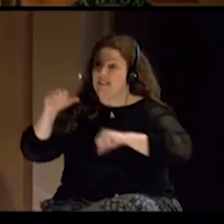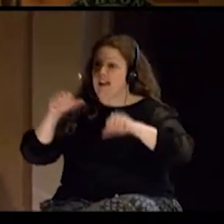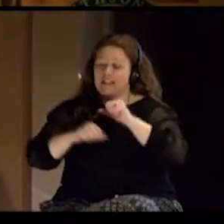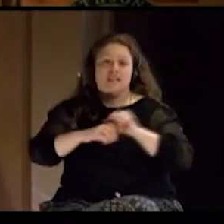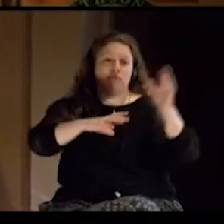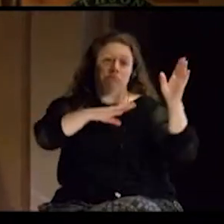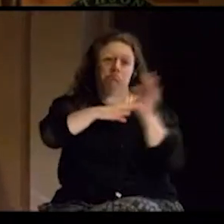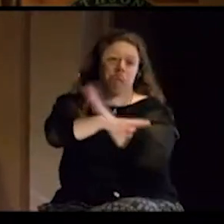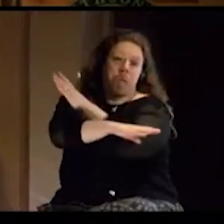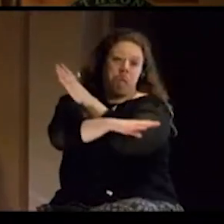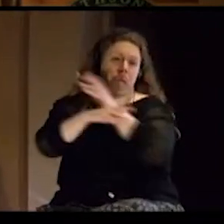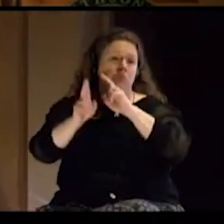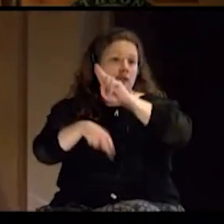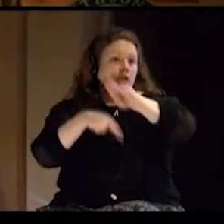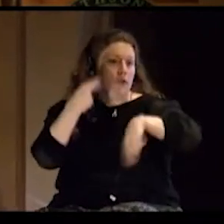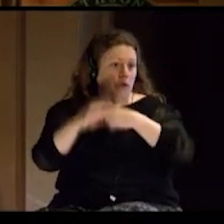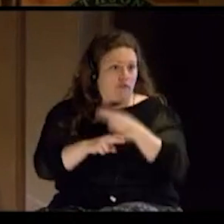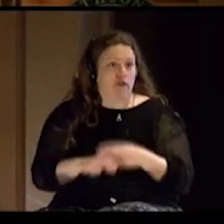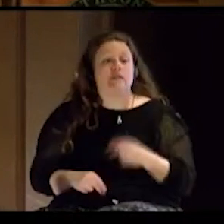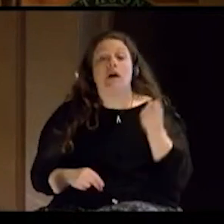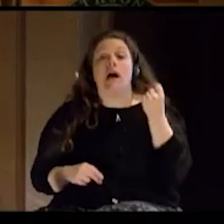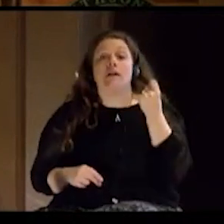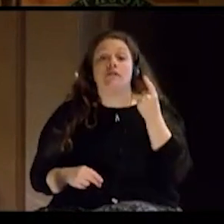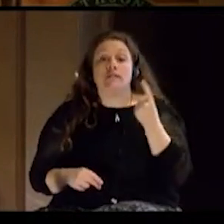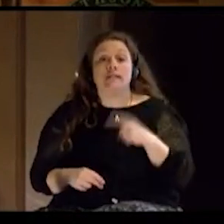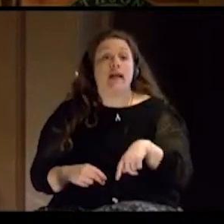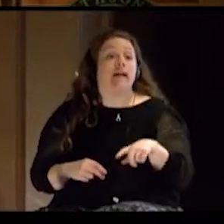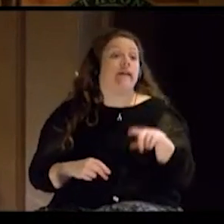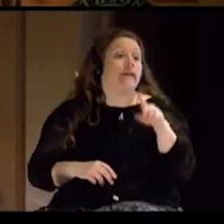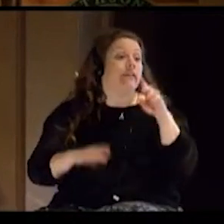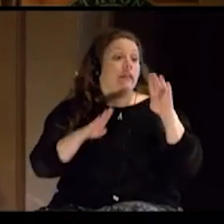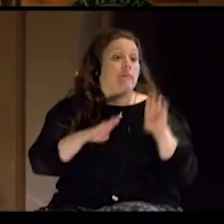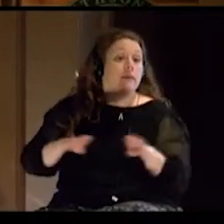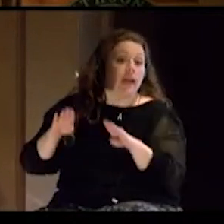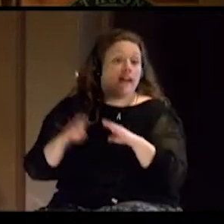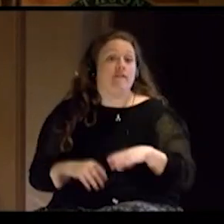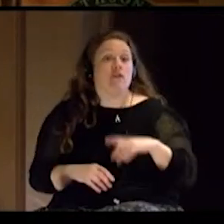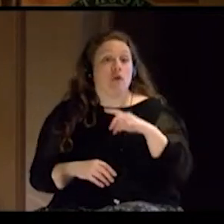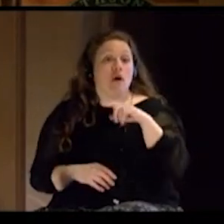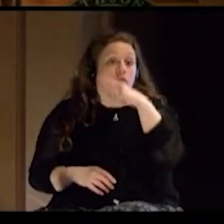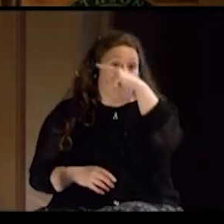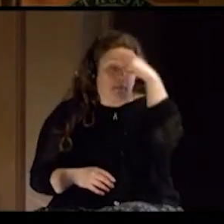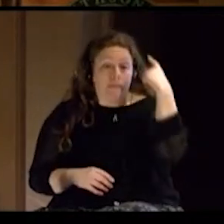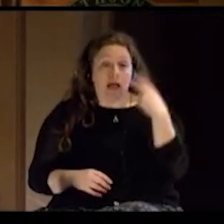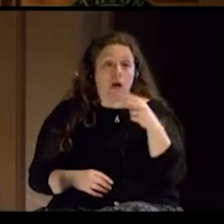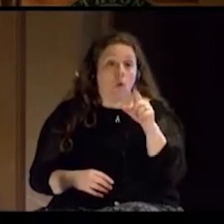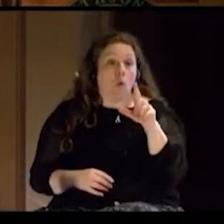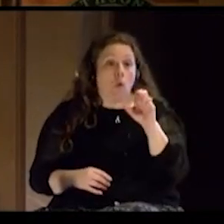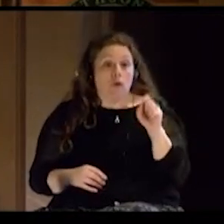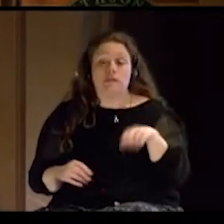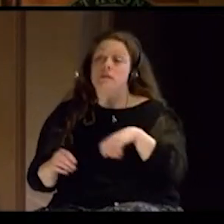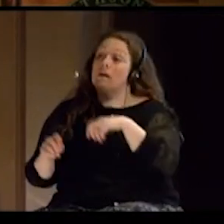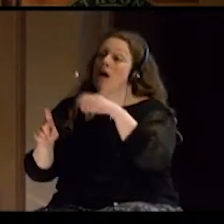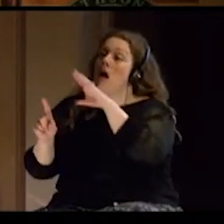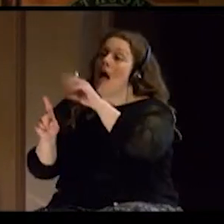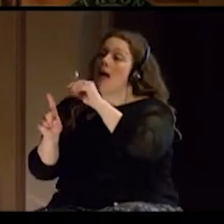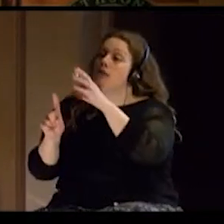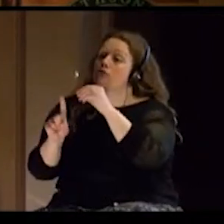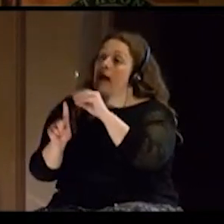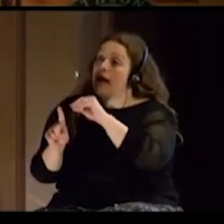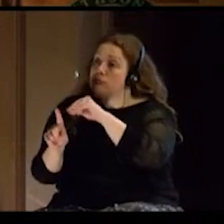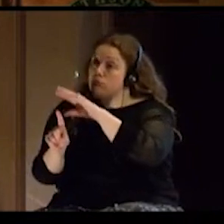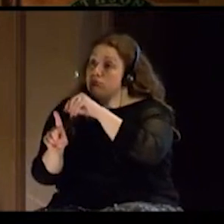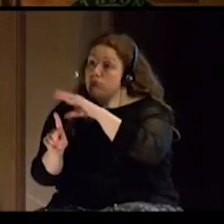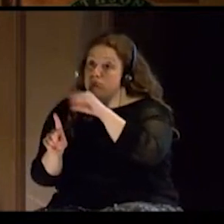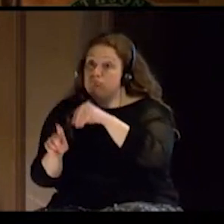from understanding the behavior of black holes, taking X-ray images of the solar system or the universe